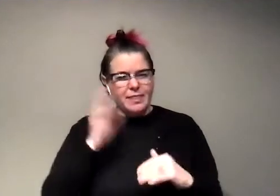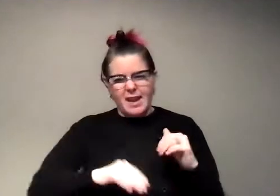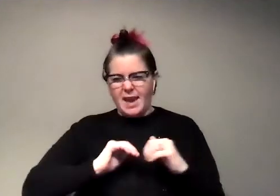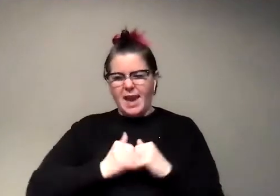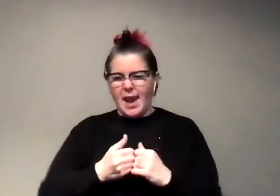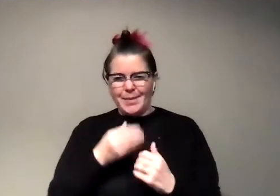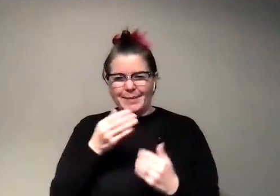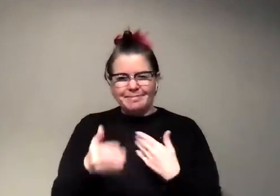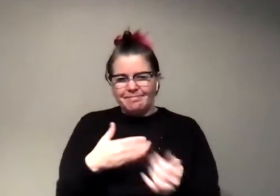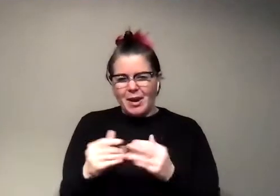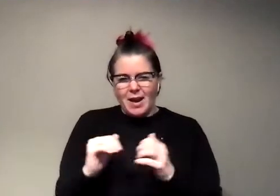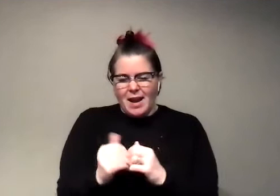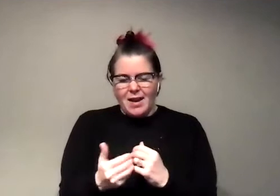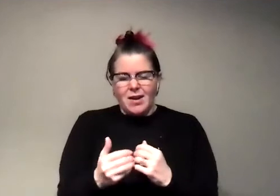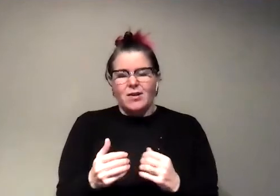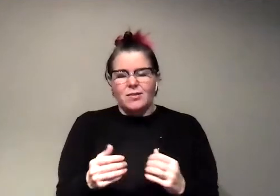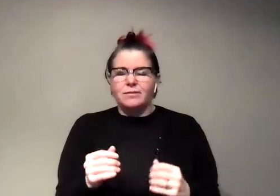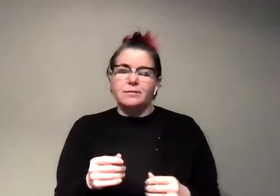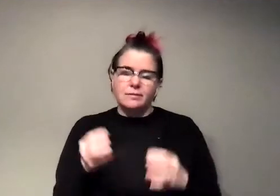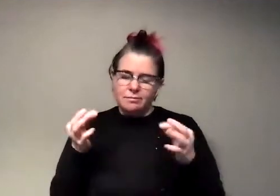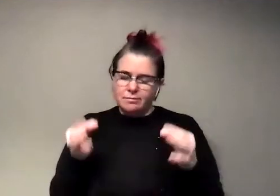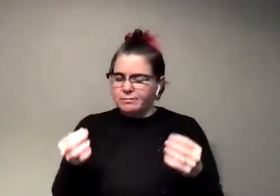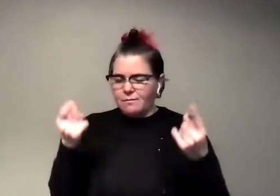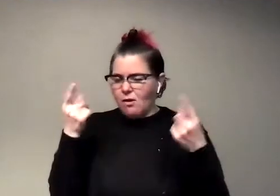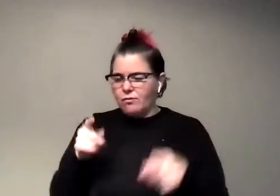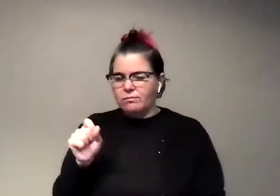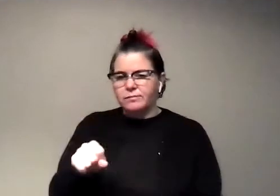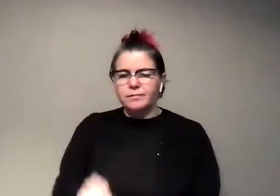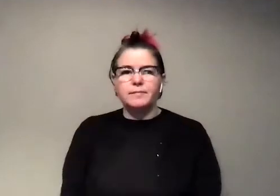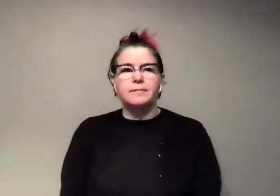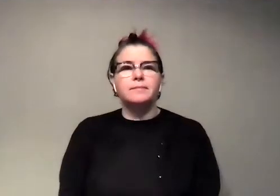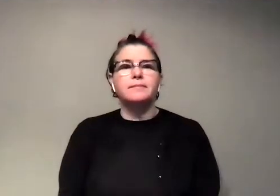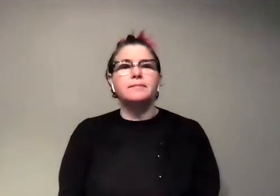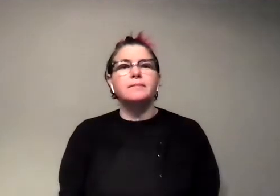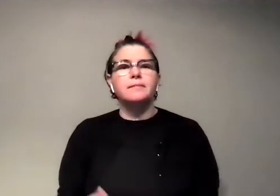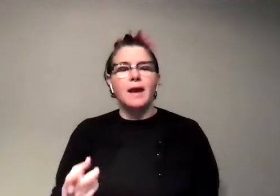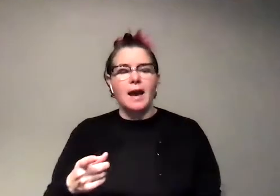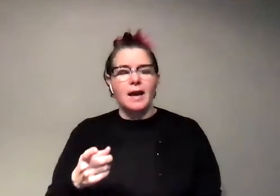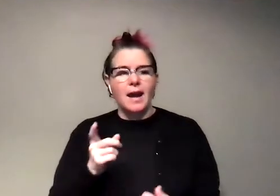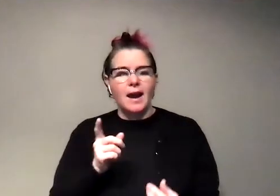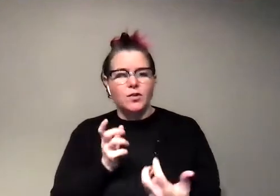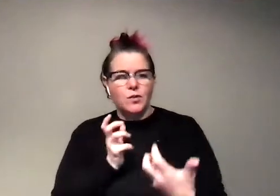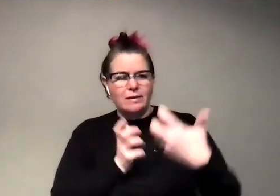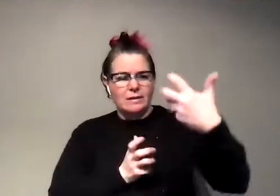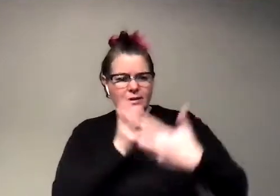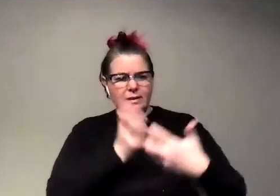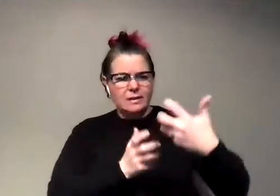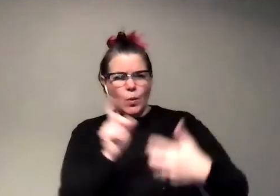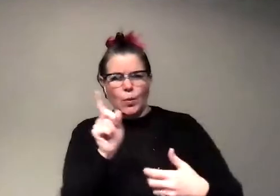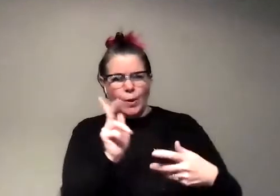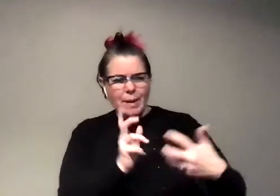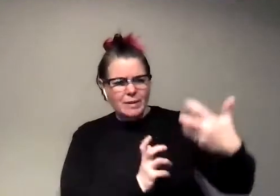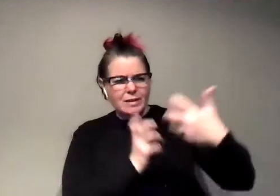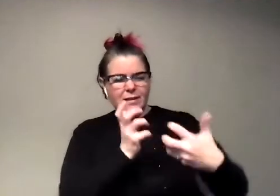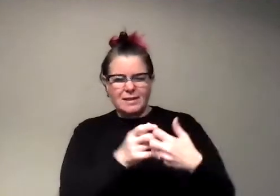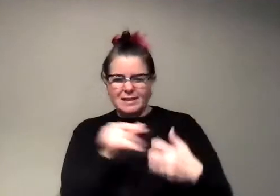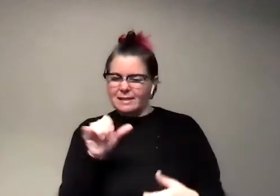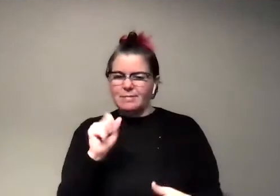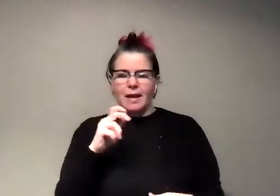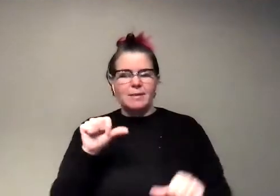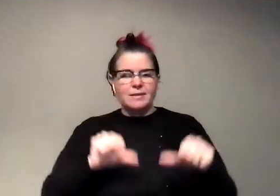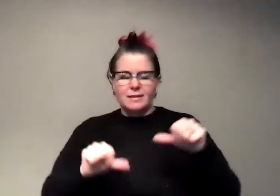with. Absolutely. I completely agree. Yeah. And meeting people where they are is something that we try to do at Skype a Scientist as much as we possibly